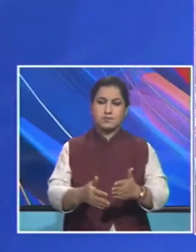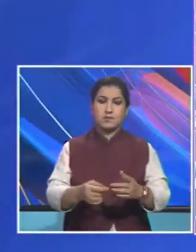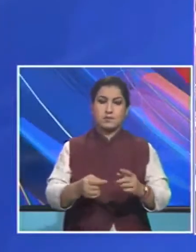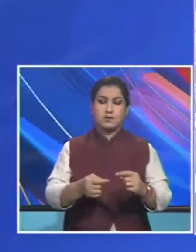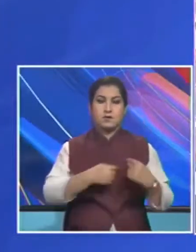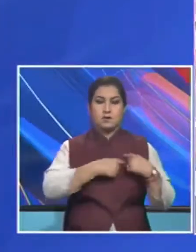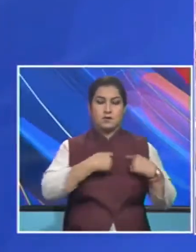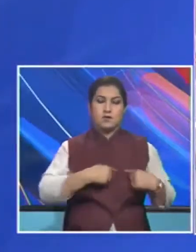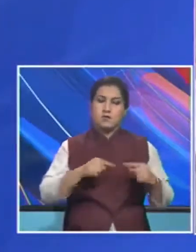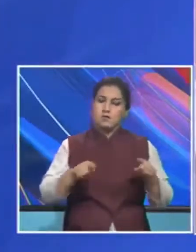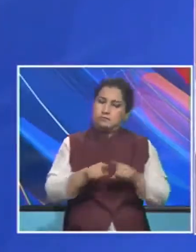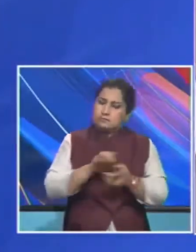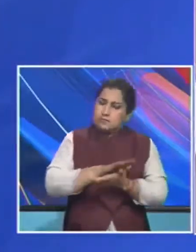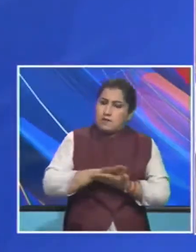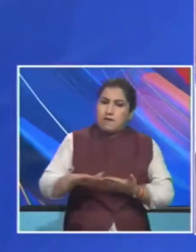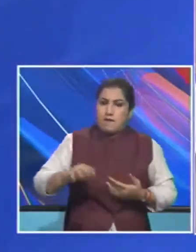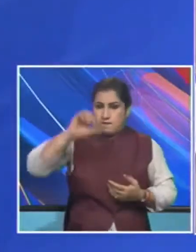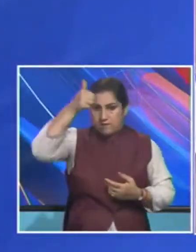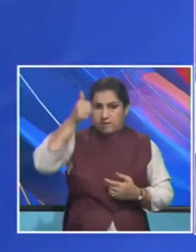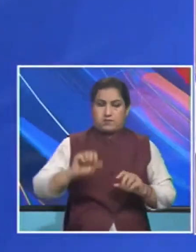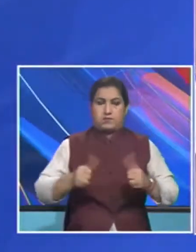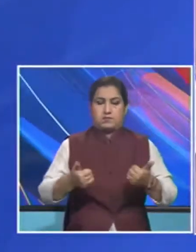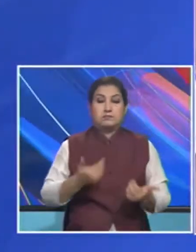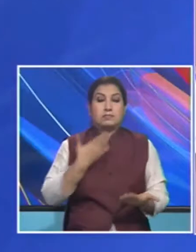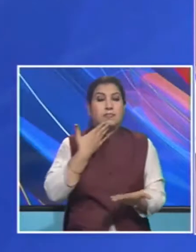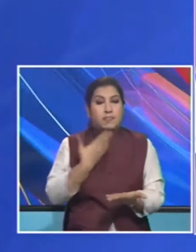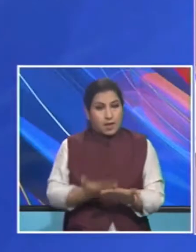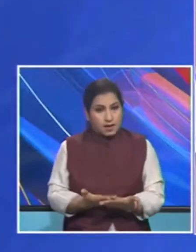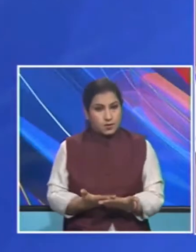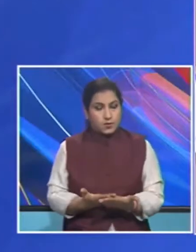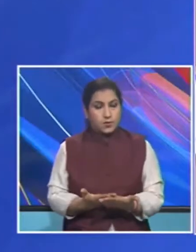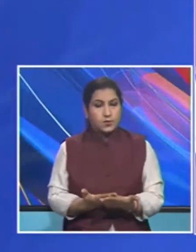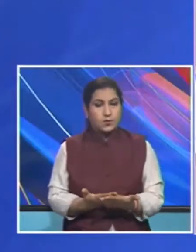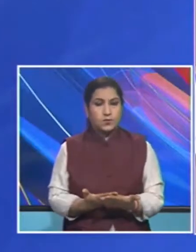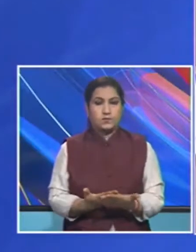and self-reliant India. Thank you.